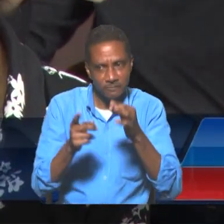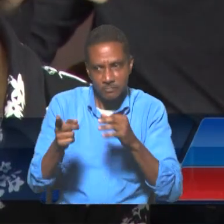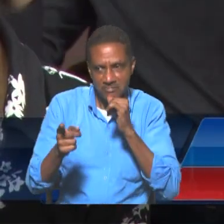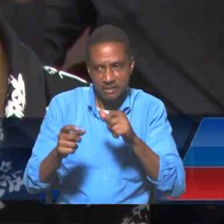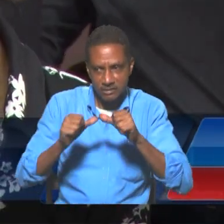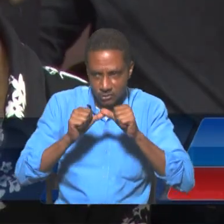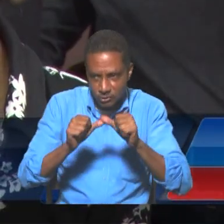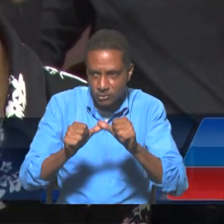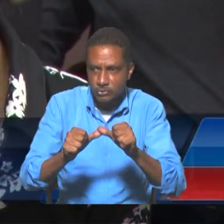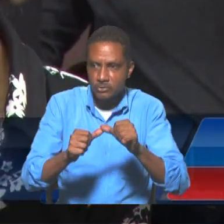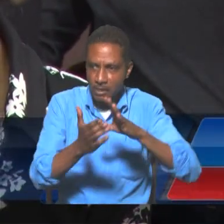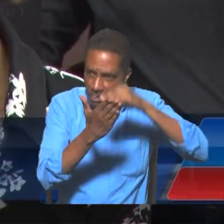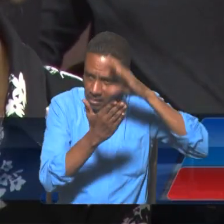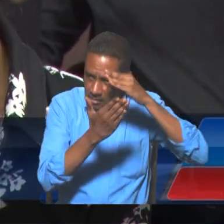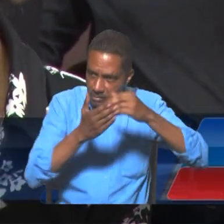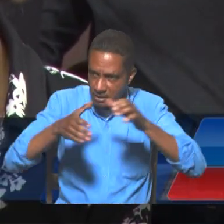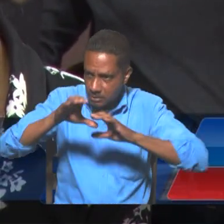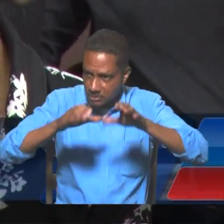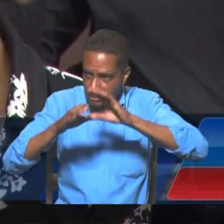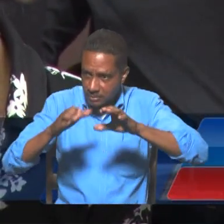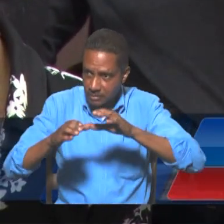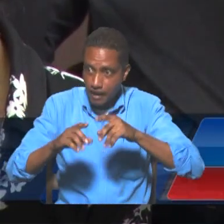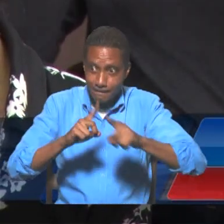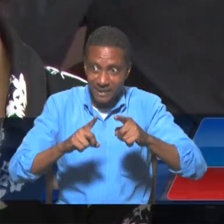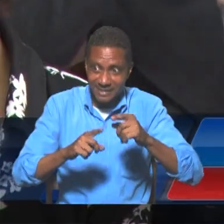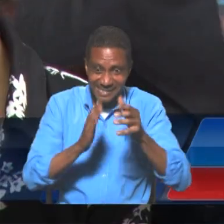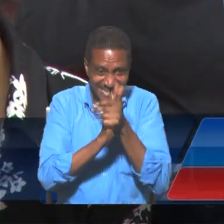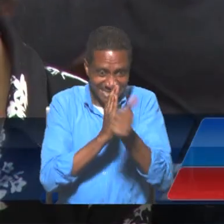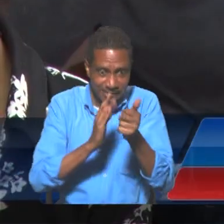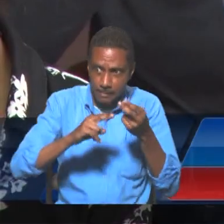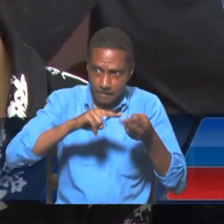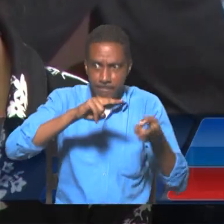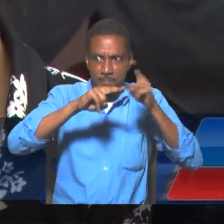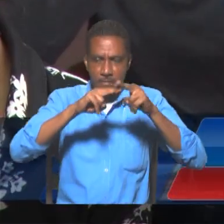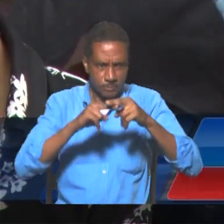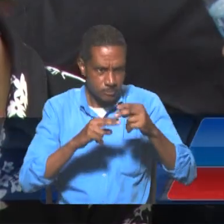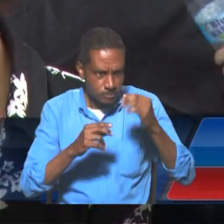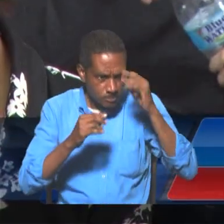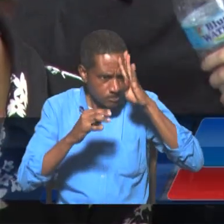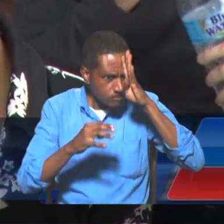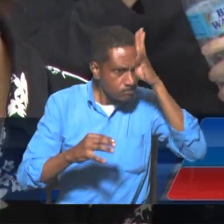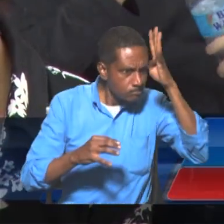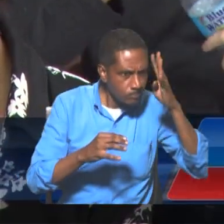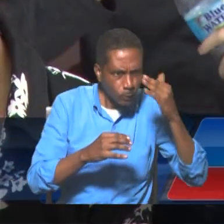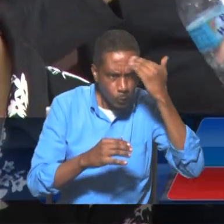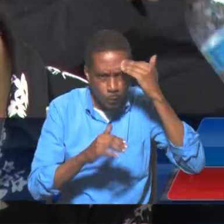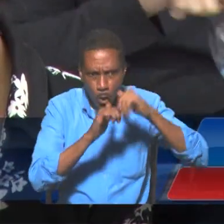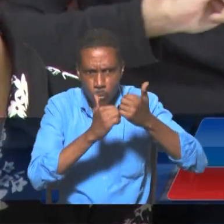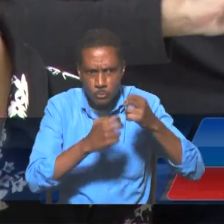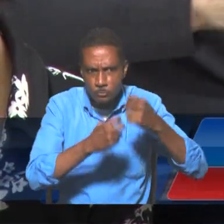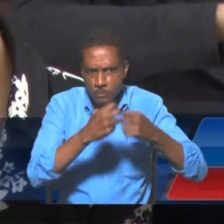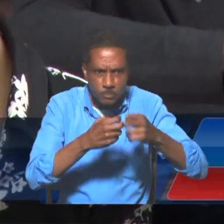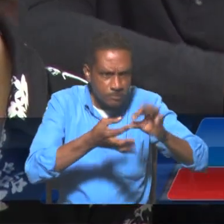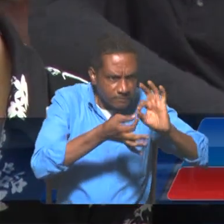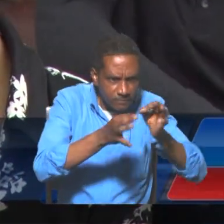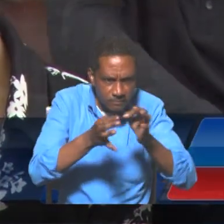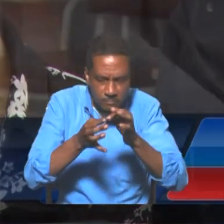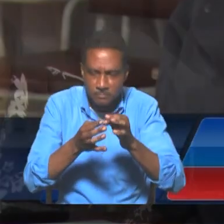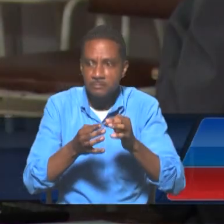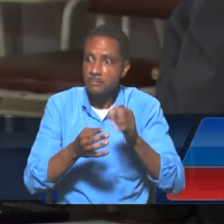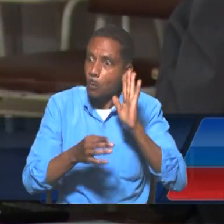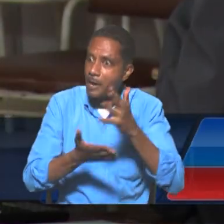continue to do chemistry, the problem-solving skills that they would develop would be extremely useful regardless of what field they decide to go